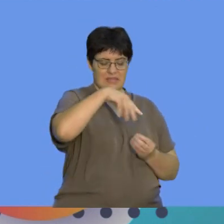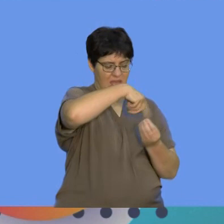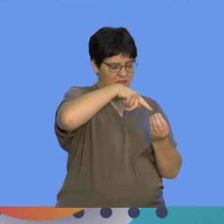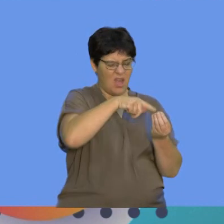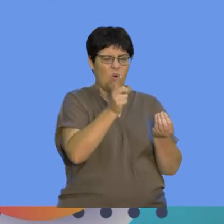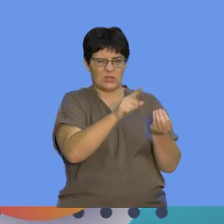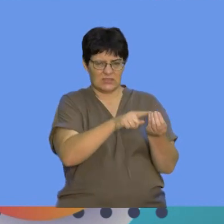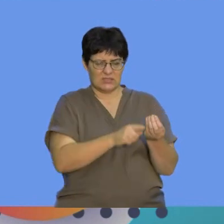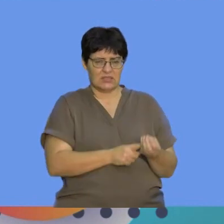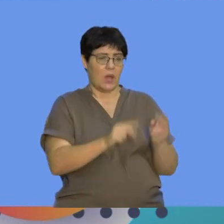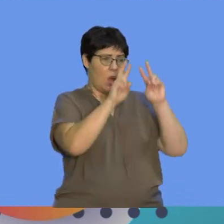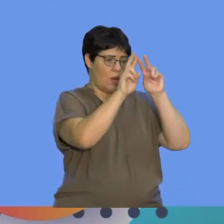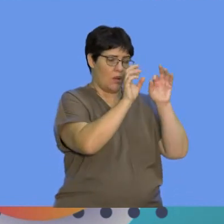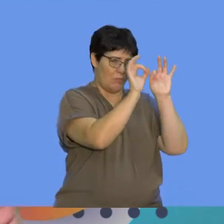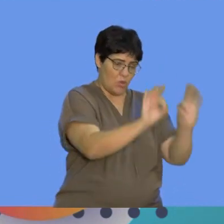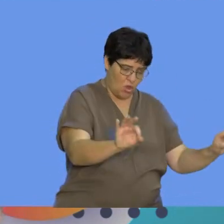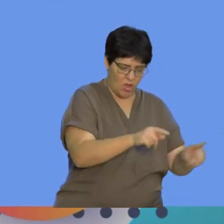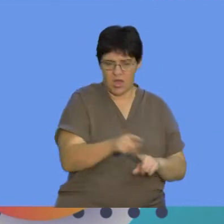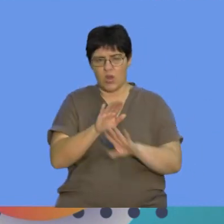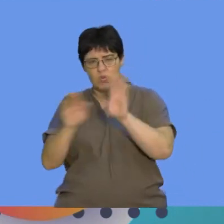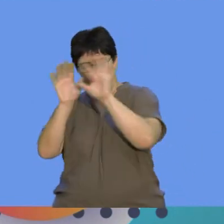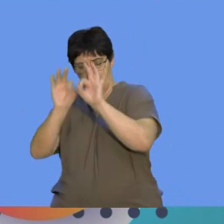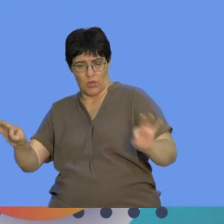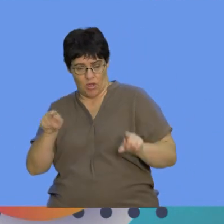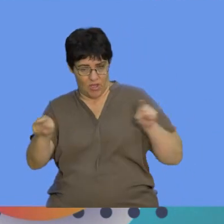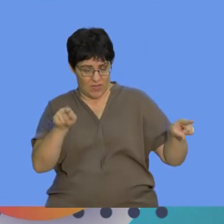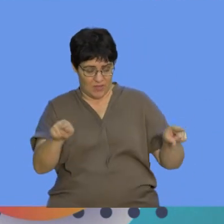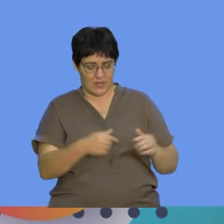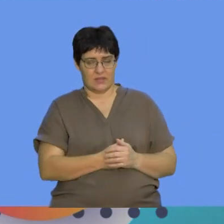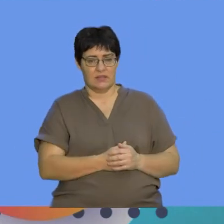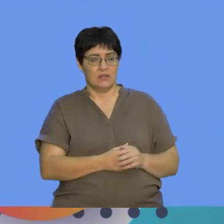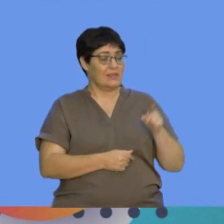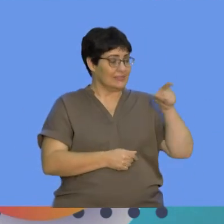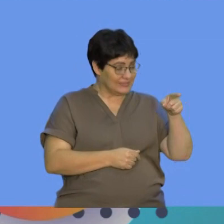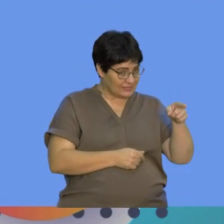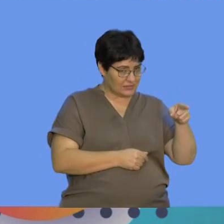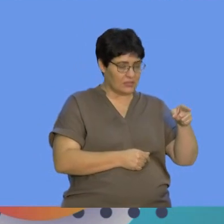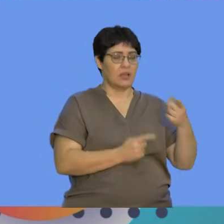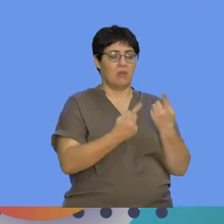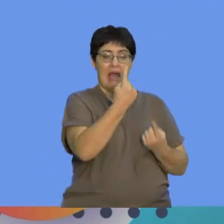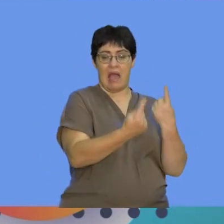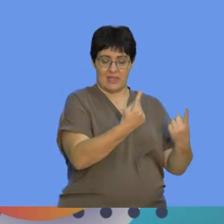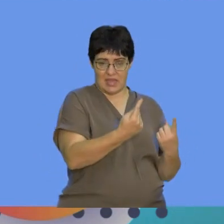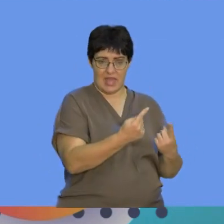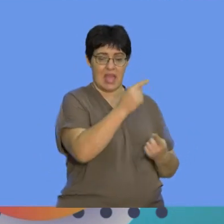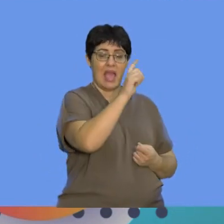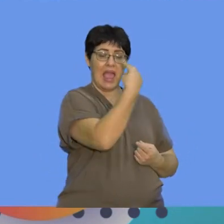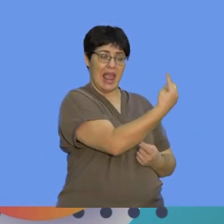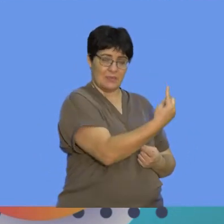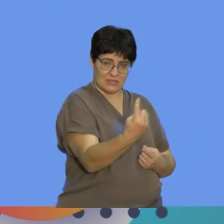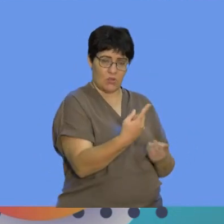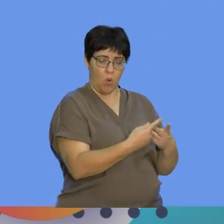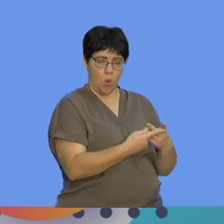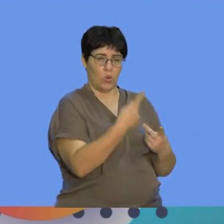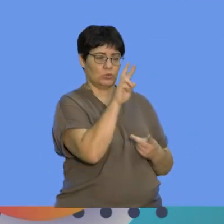pure and impure substances, and we further classified that these pure substances can either be elements or compounds. We didn't focus